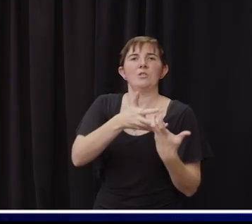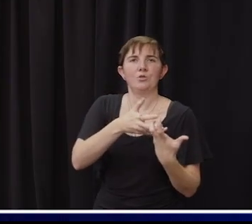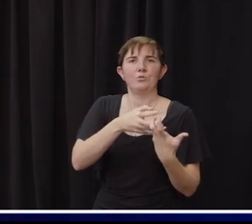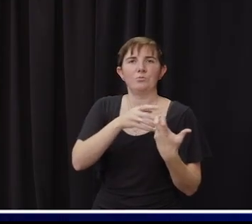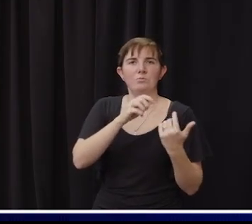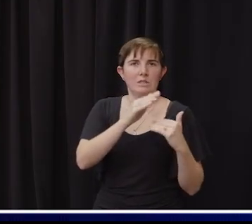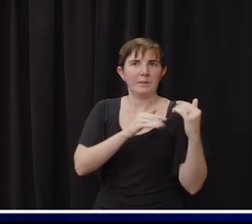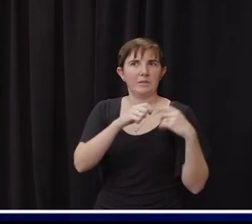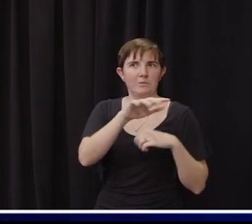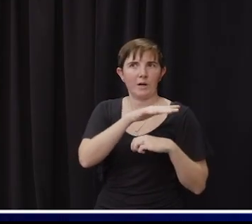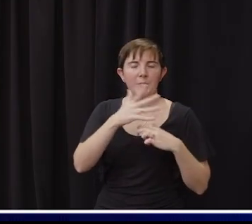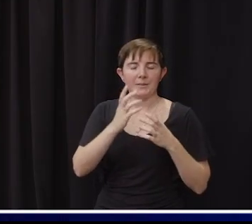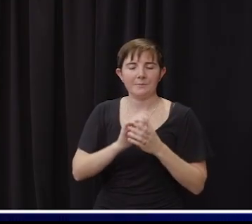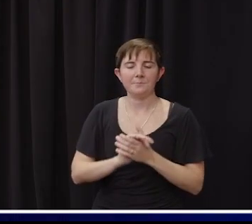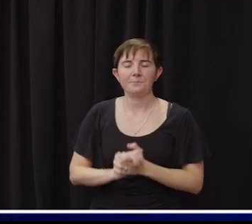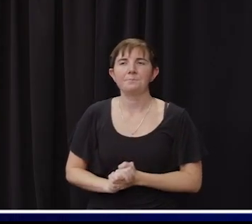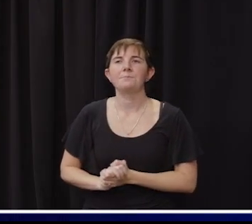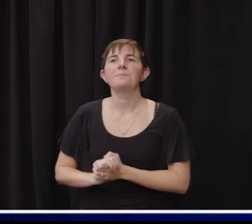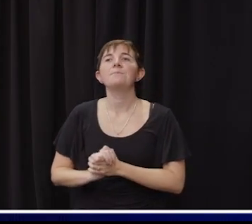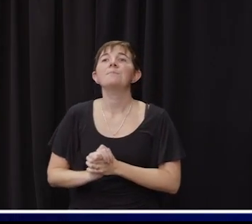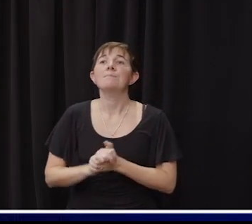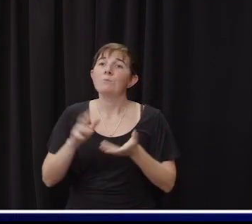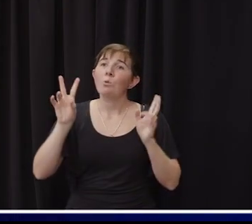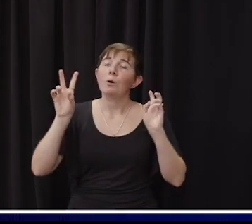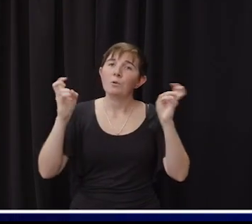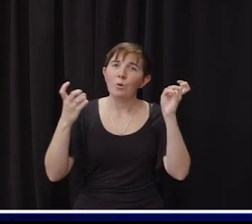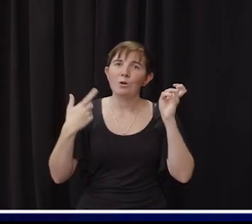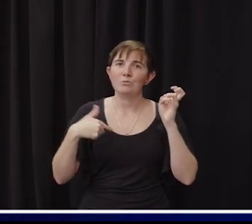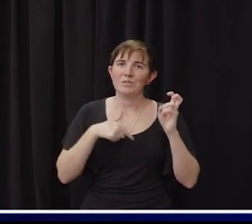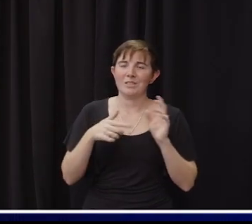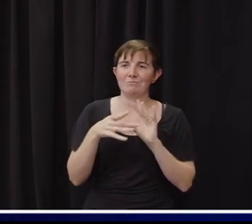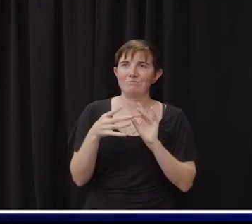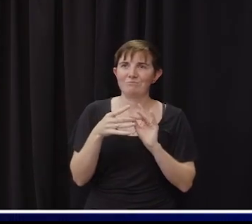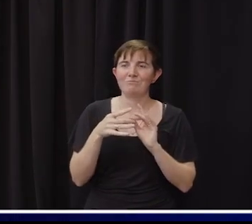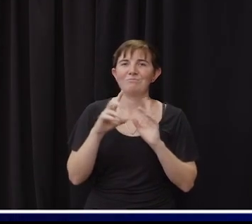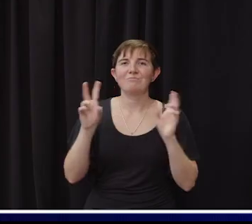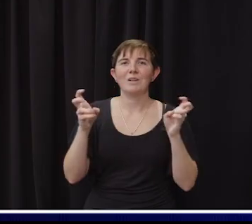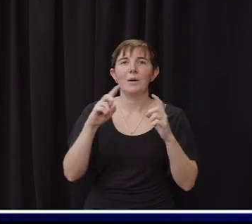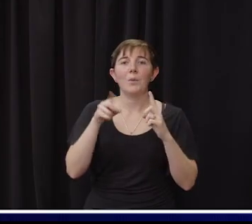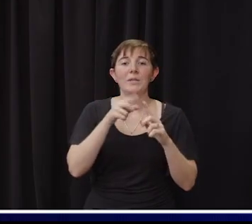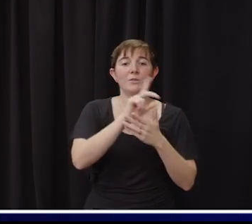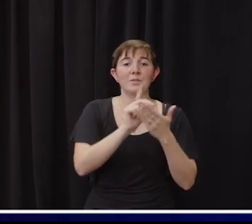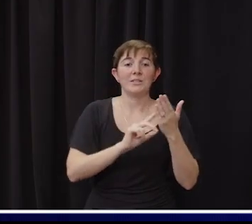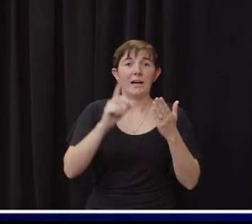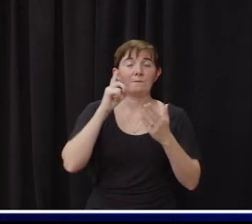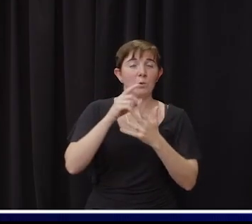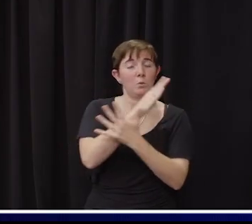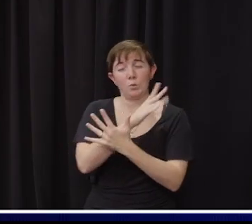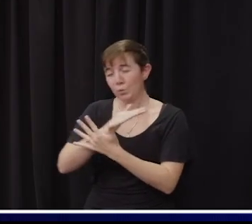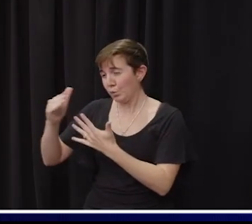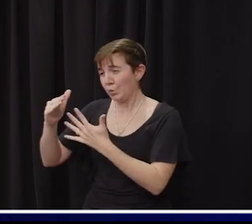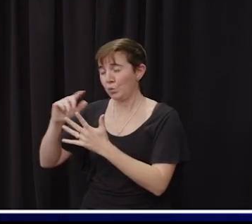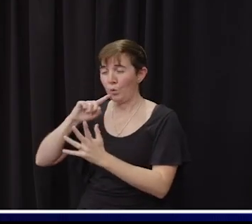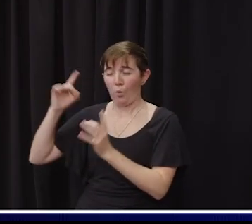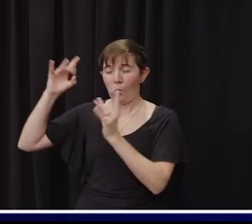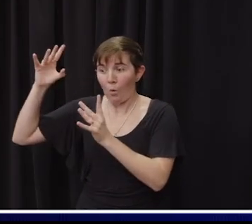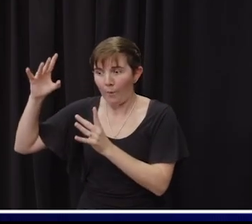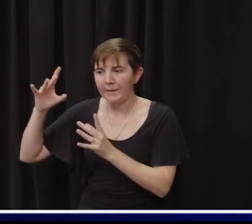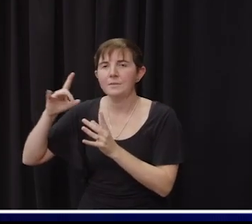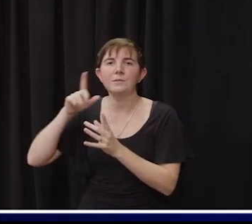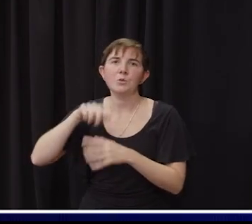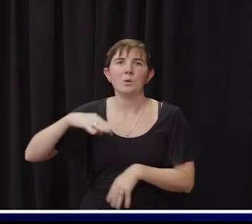environment. So one quote we like to use is, when you design for the extreme, you benefit the mean.